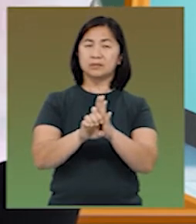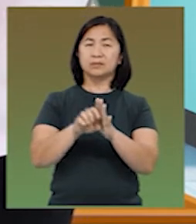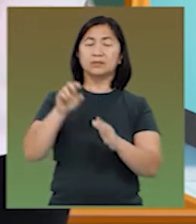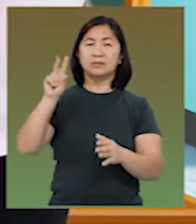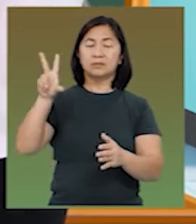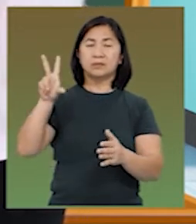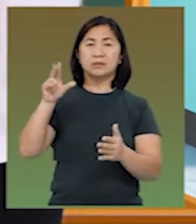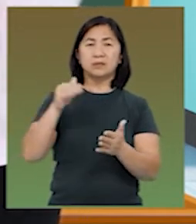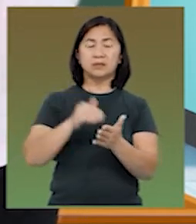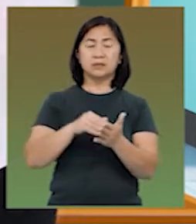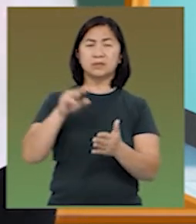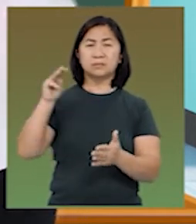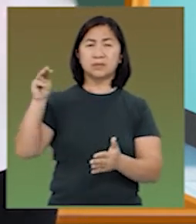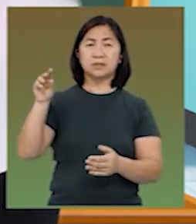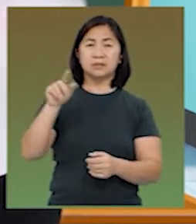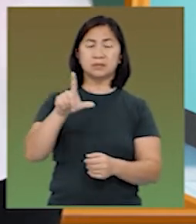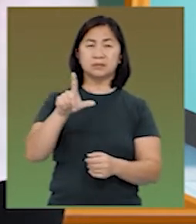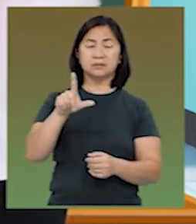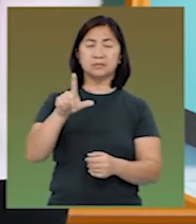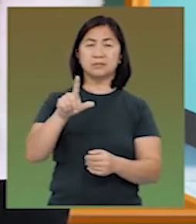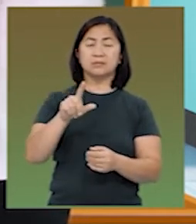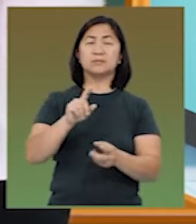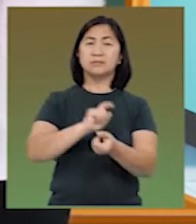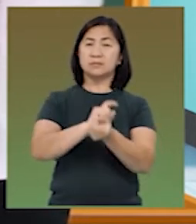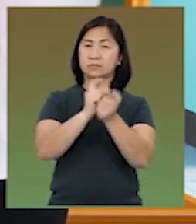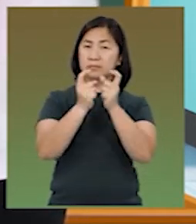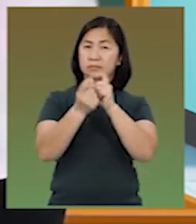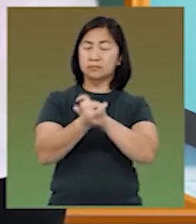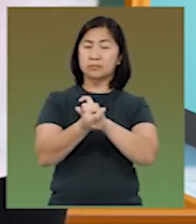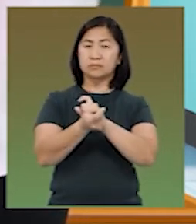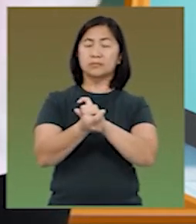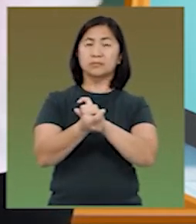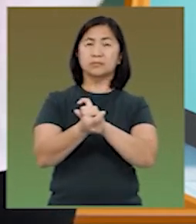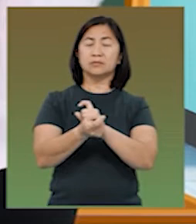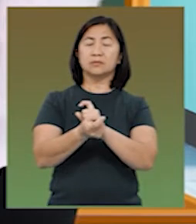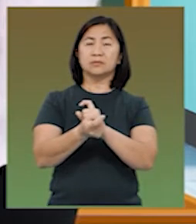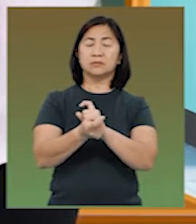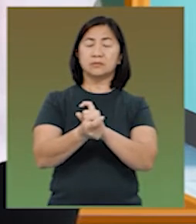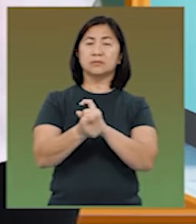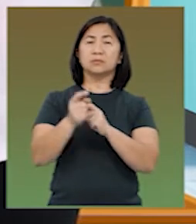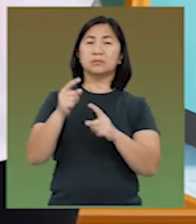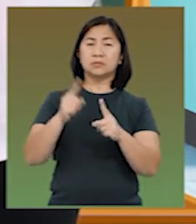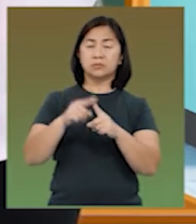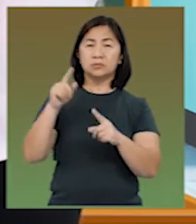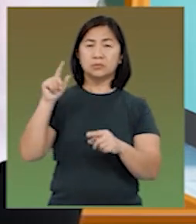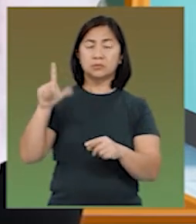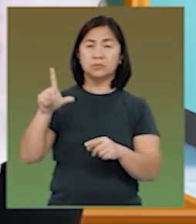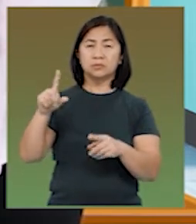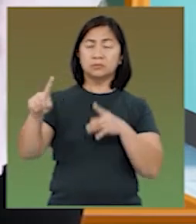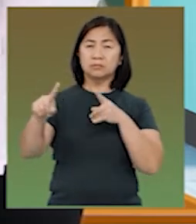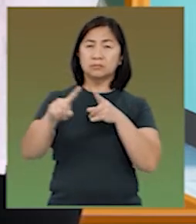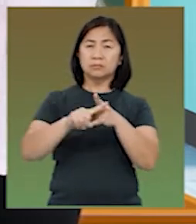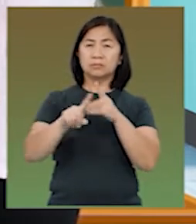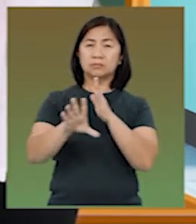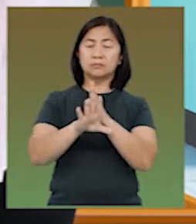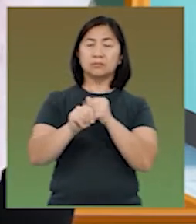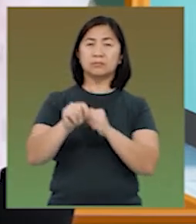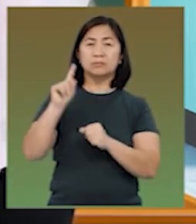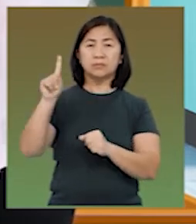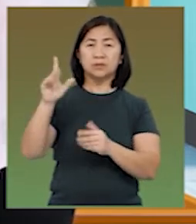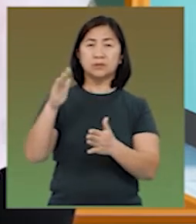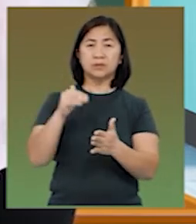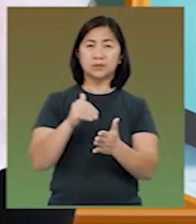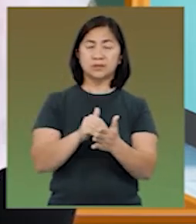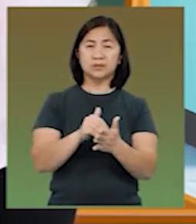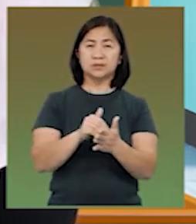Halimbawa, ang 3,000 milliliters. Kung i-convert ito sa liters, i-divide